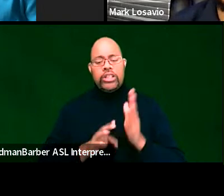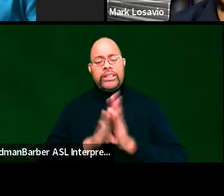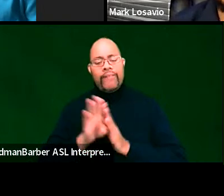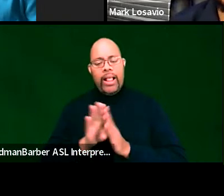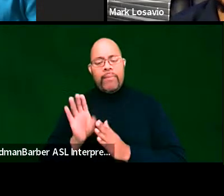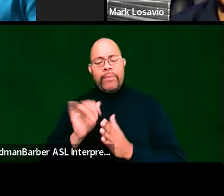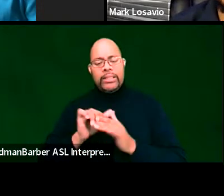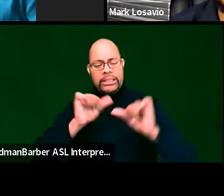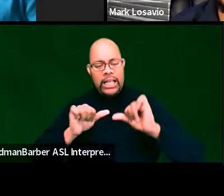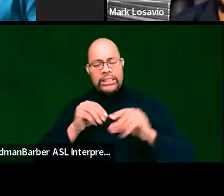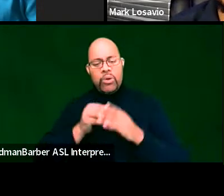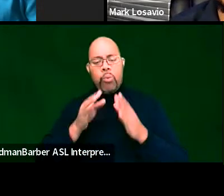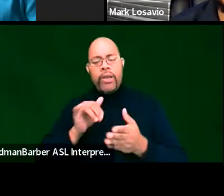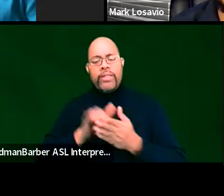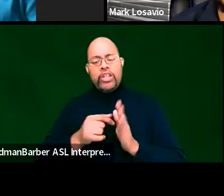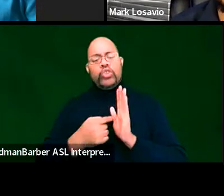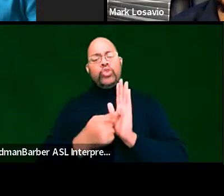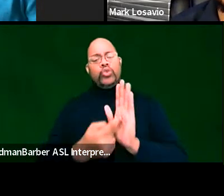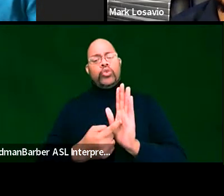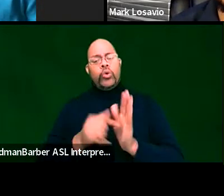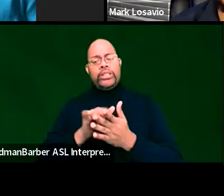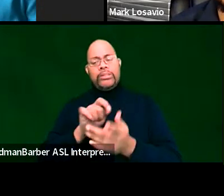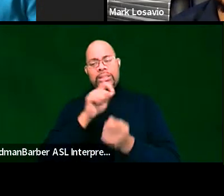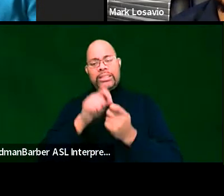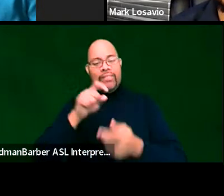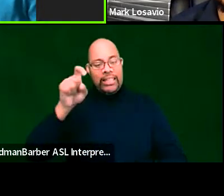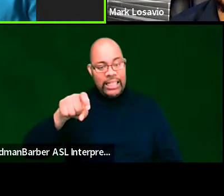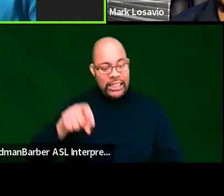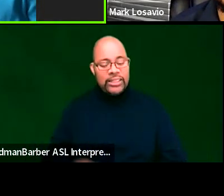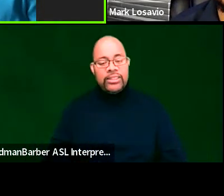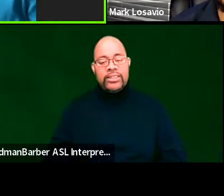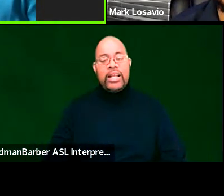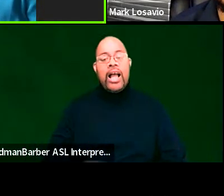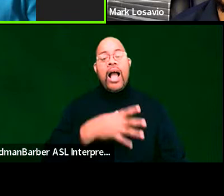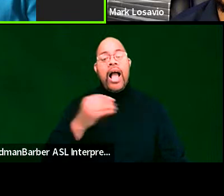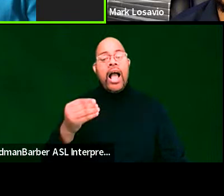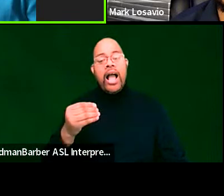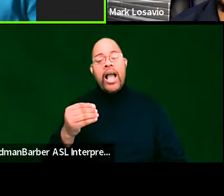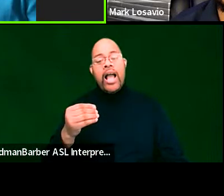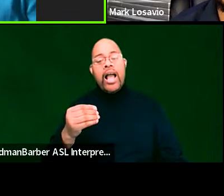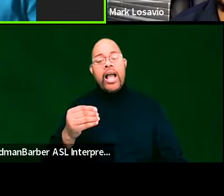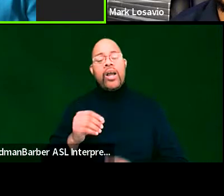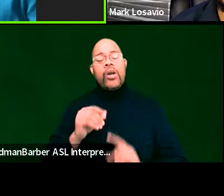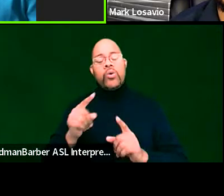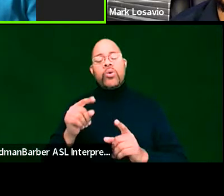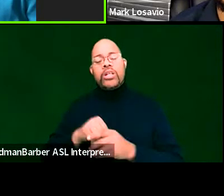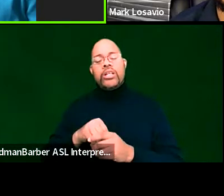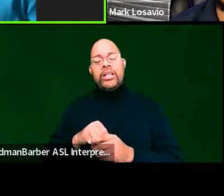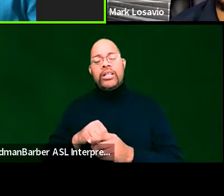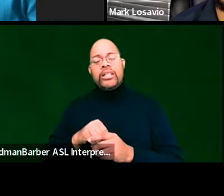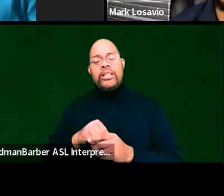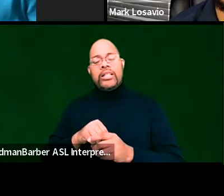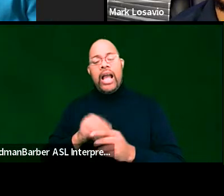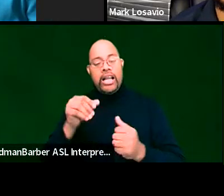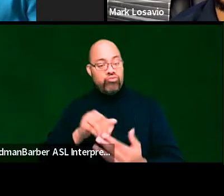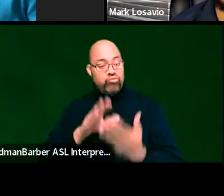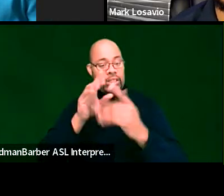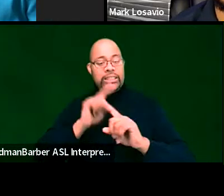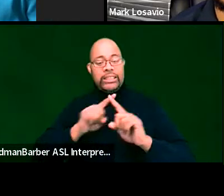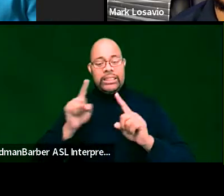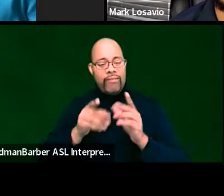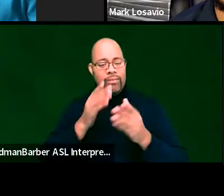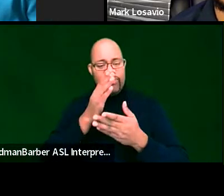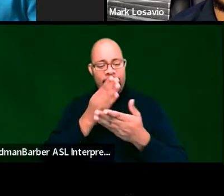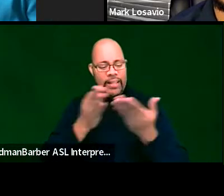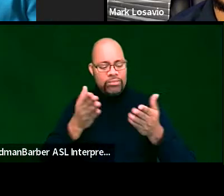this science in a way that reflects those specific needs. Right. And go out there and address the various avenues